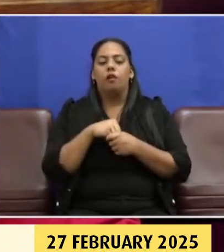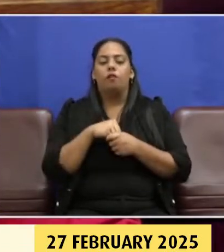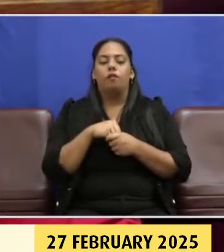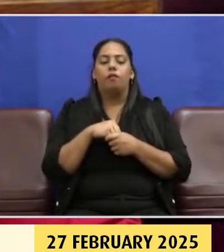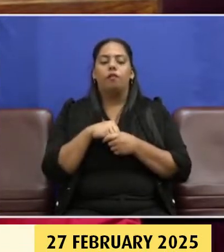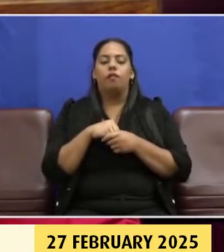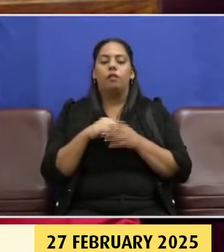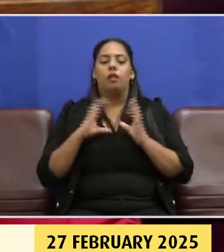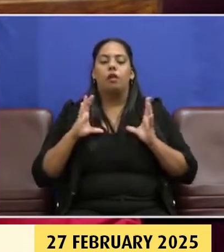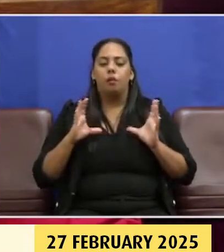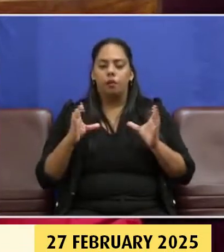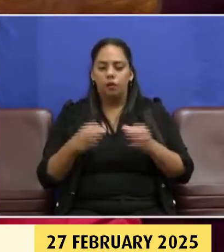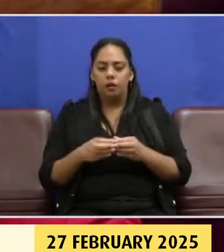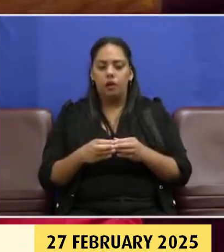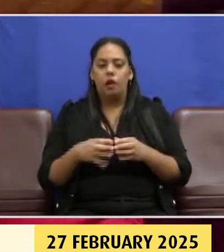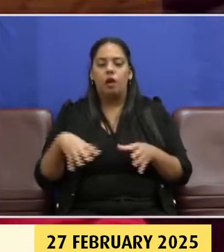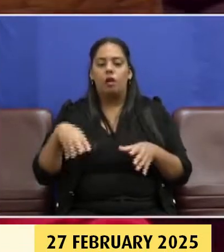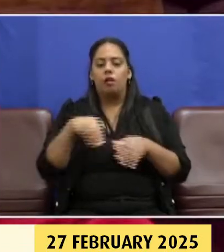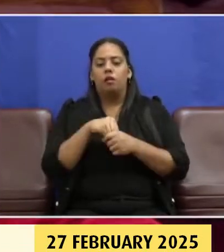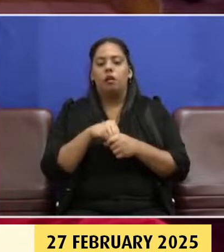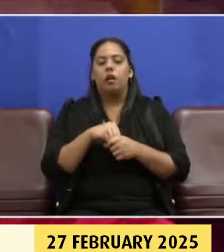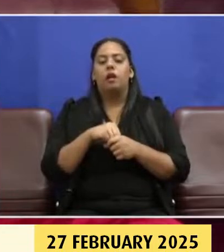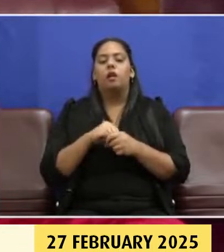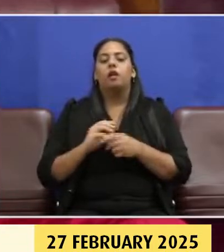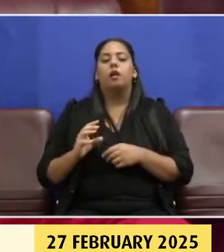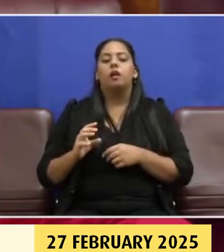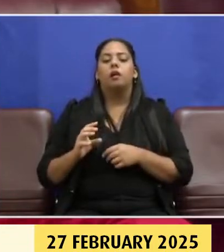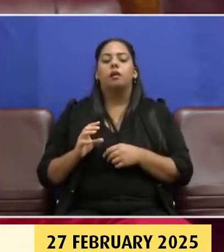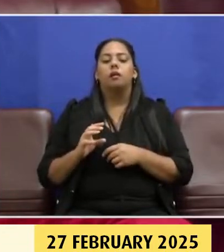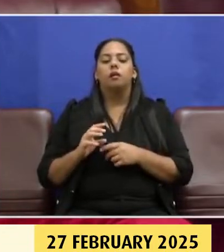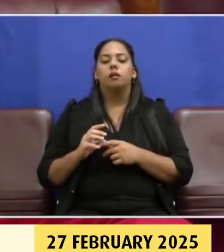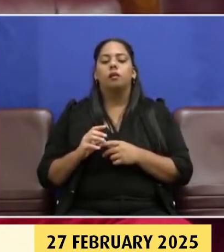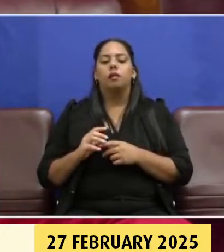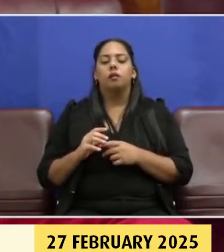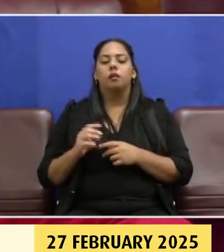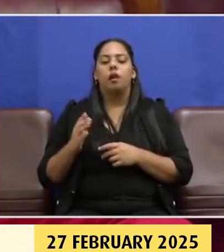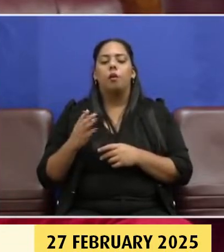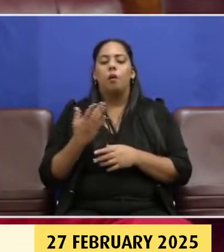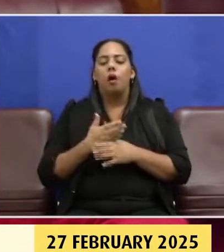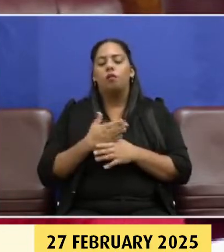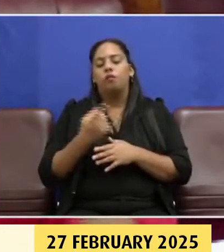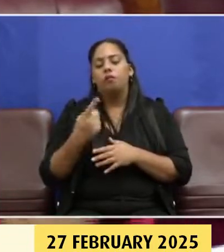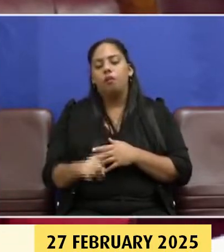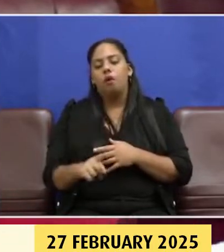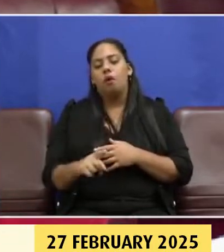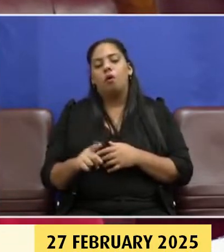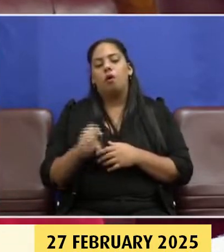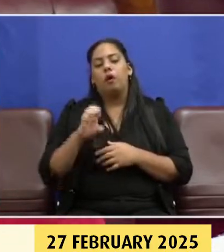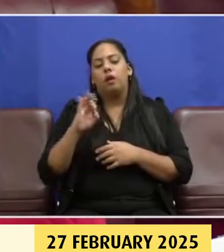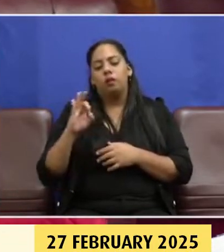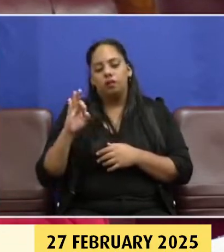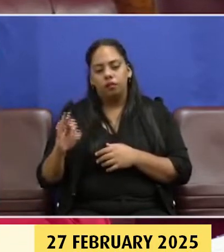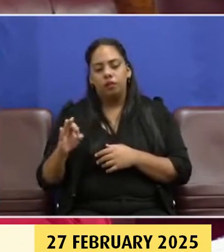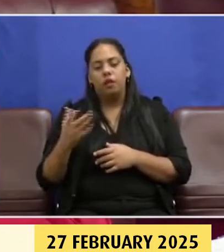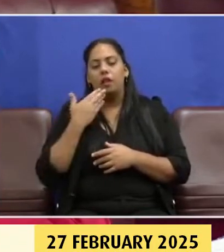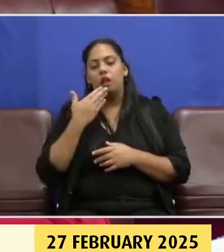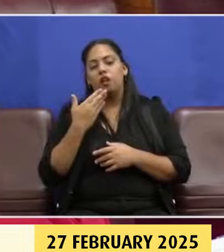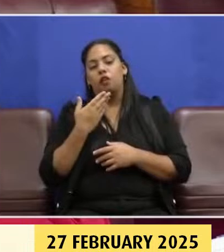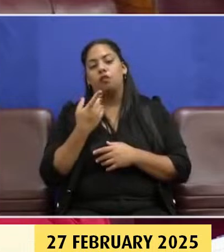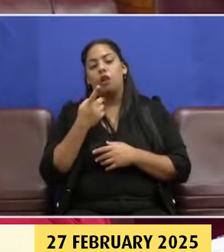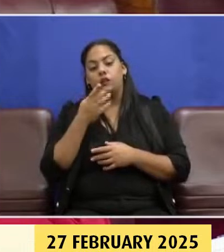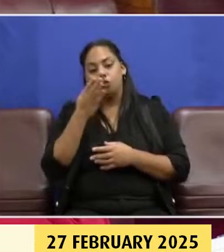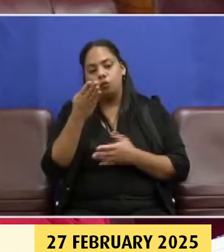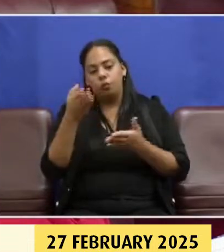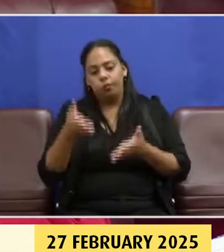Freedom Fighters, and want to thank you, Busi, for availing yourself to serve in this